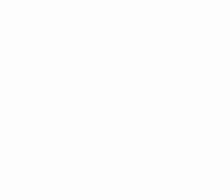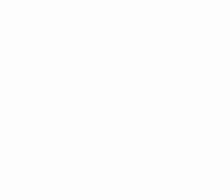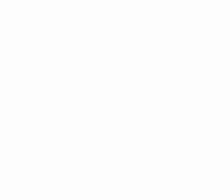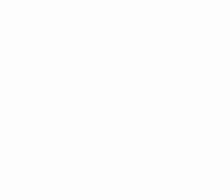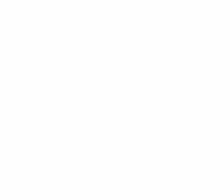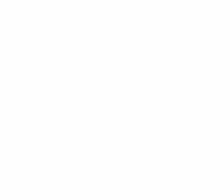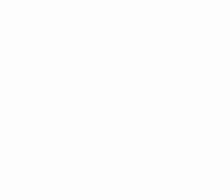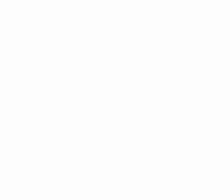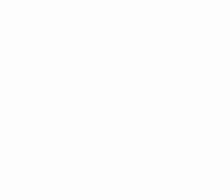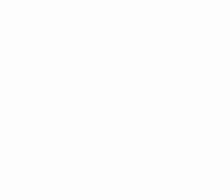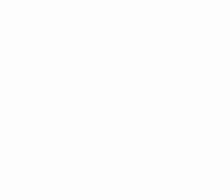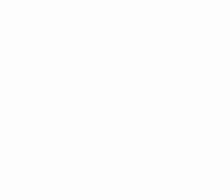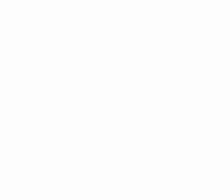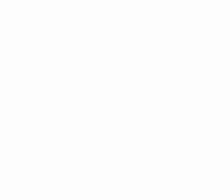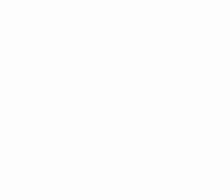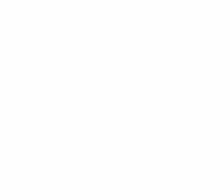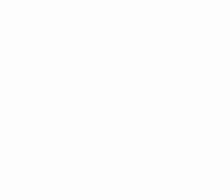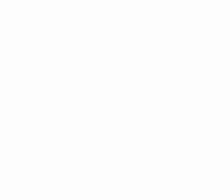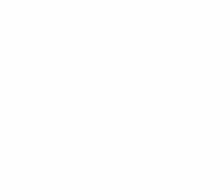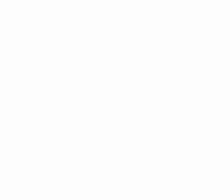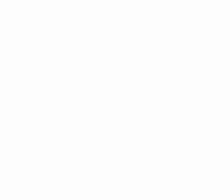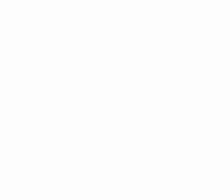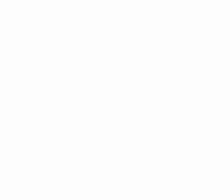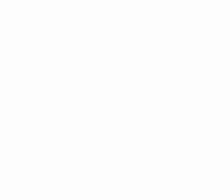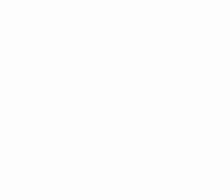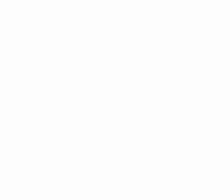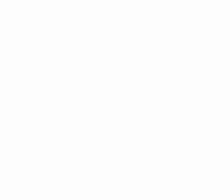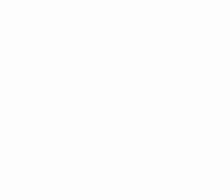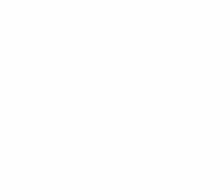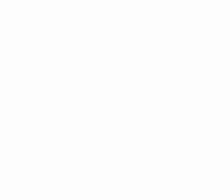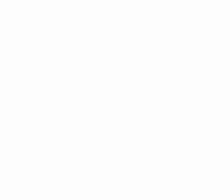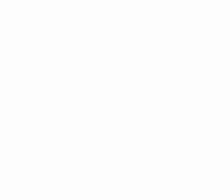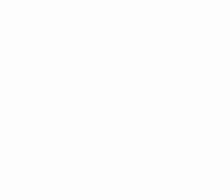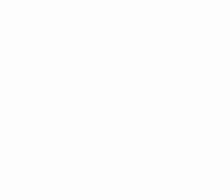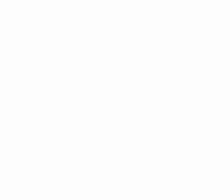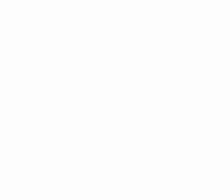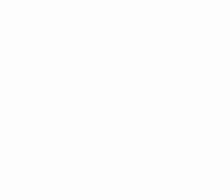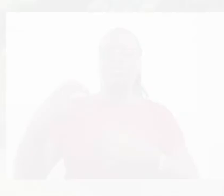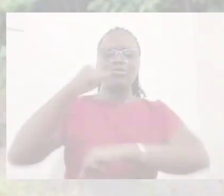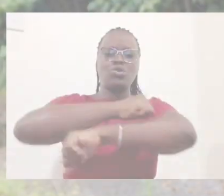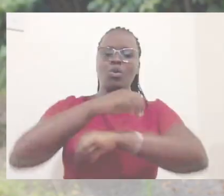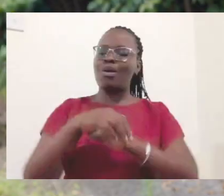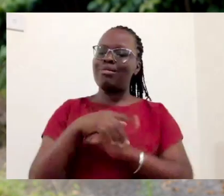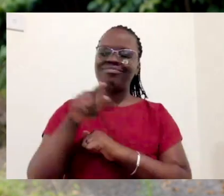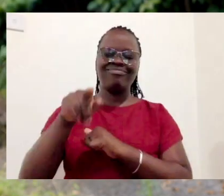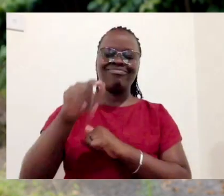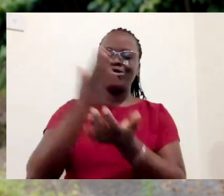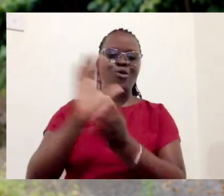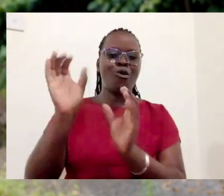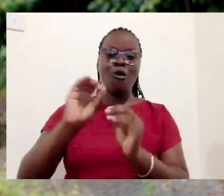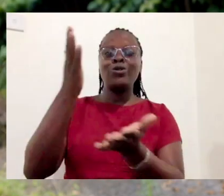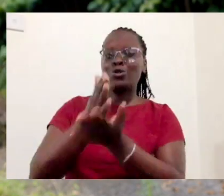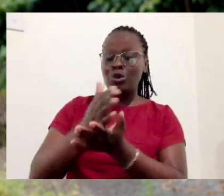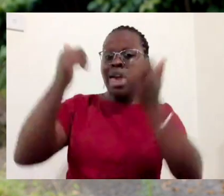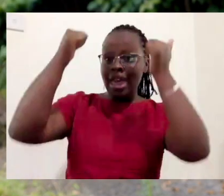The other myth is that tech-based learning only works for well-resourced urban schools. That is actually not